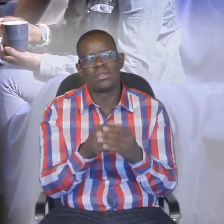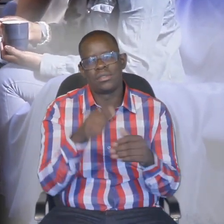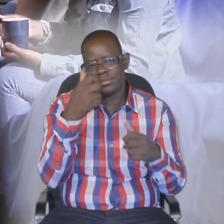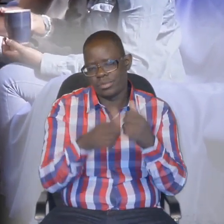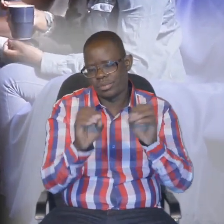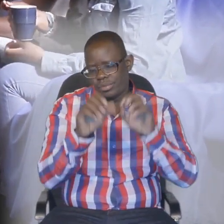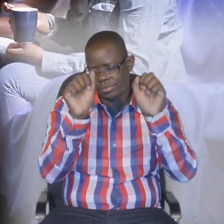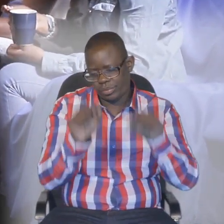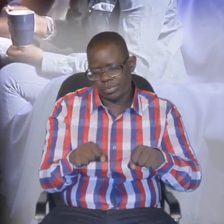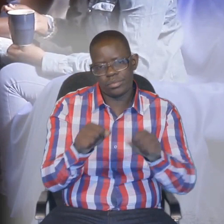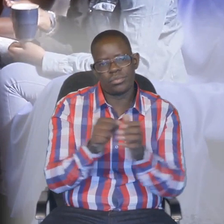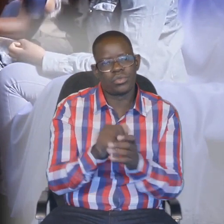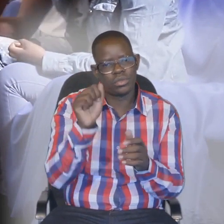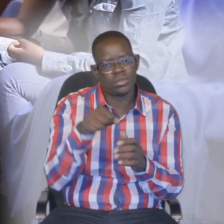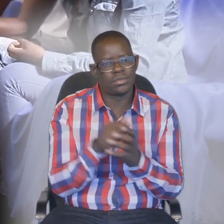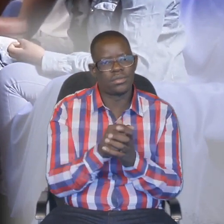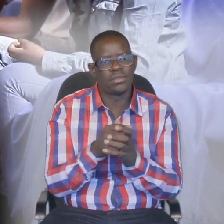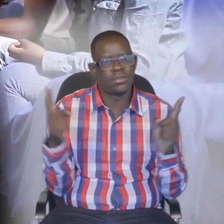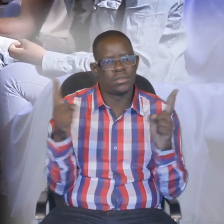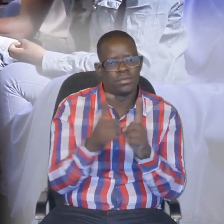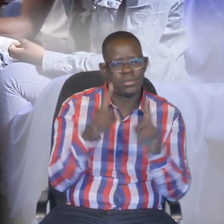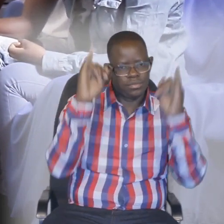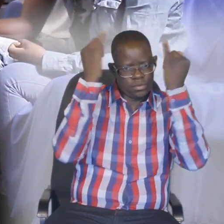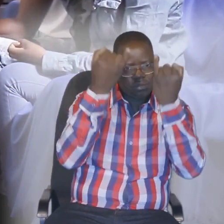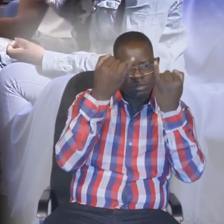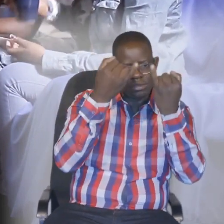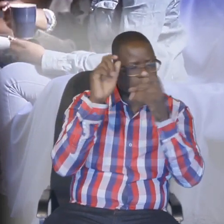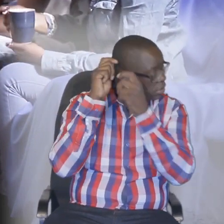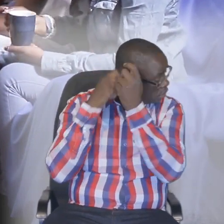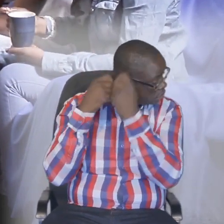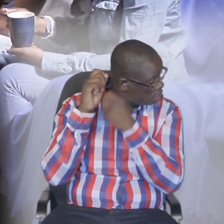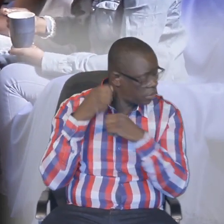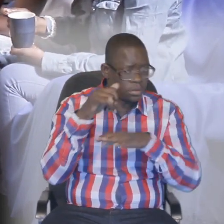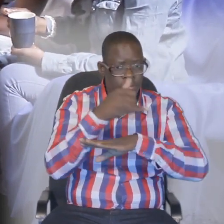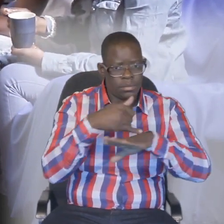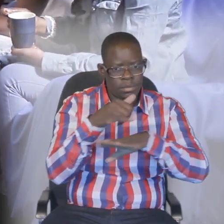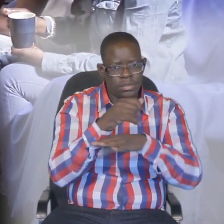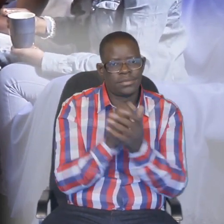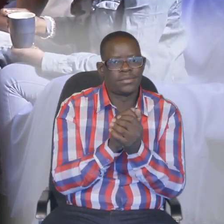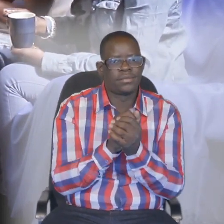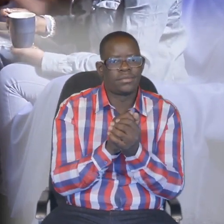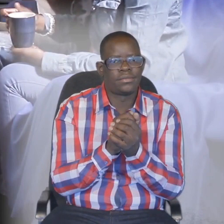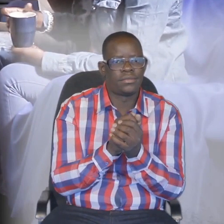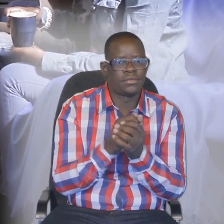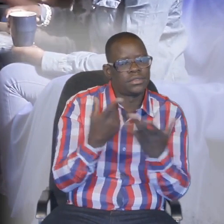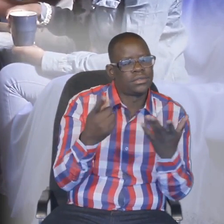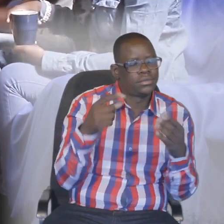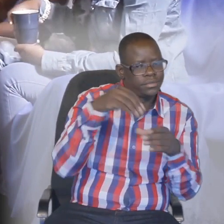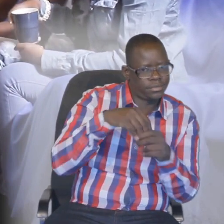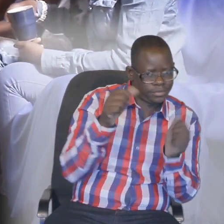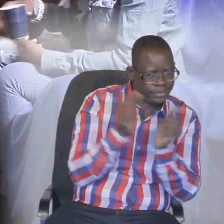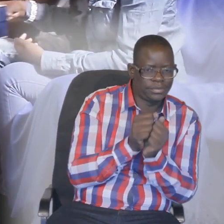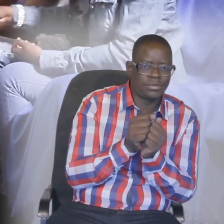with Michelle. We should read up on it and then meet tomorrow in town at the salon. So that's a date. I'm in.